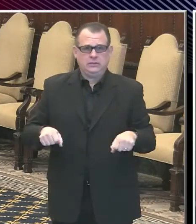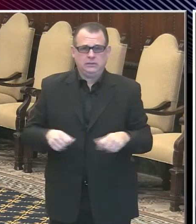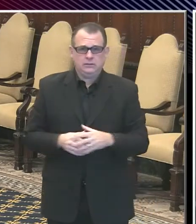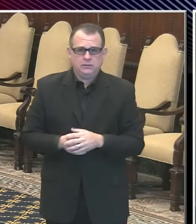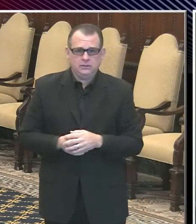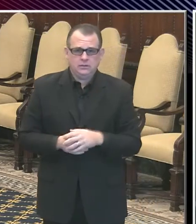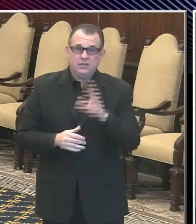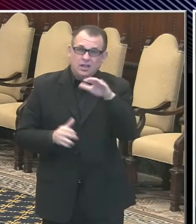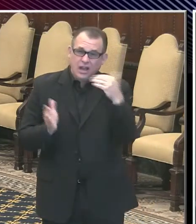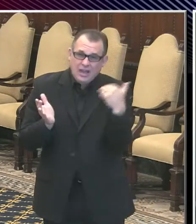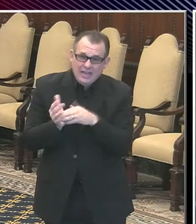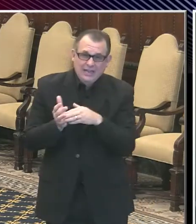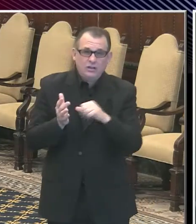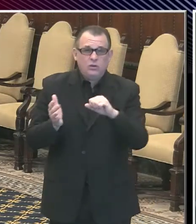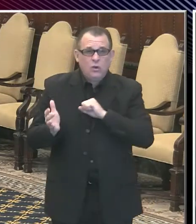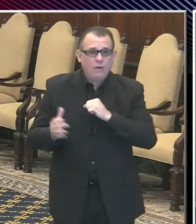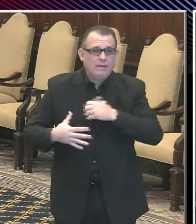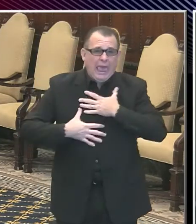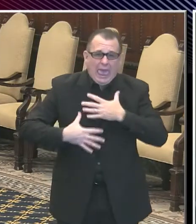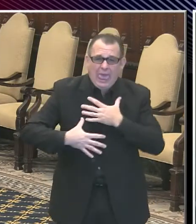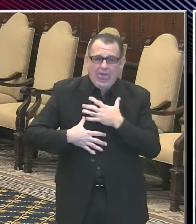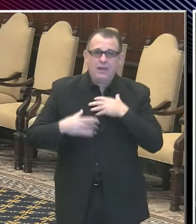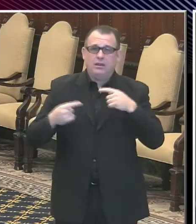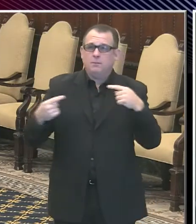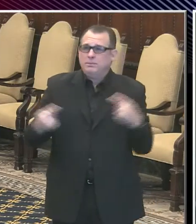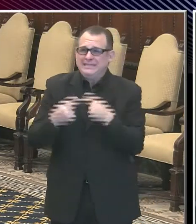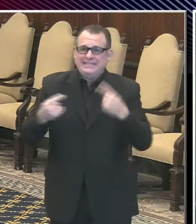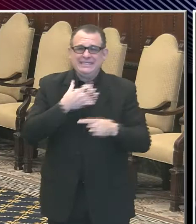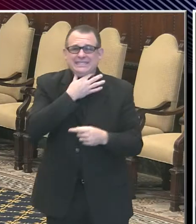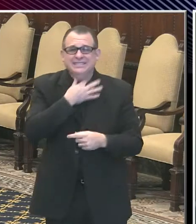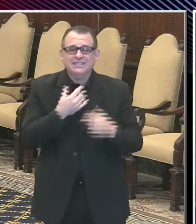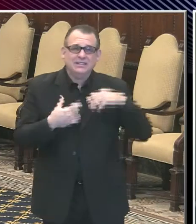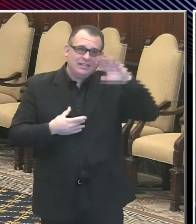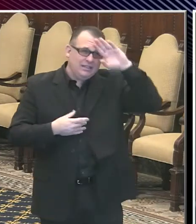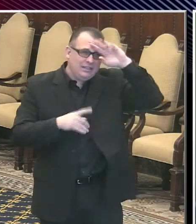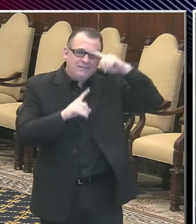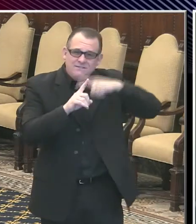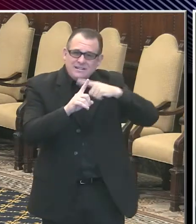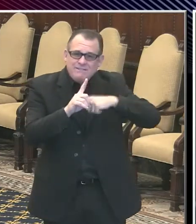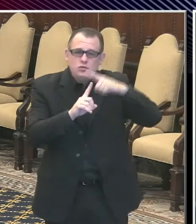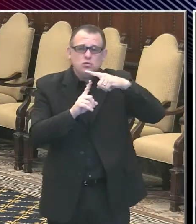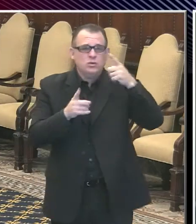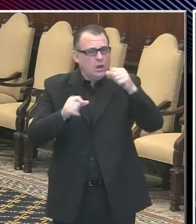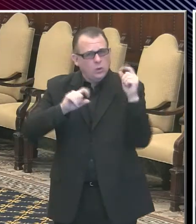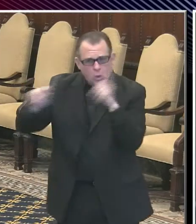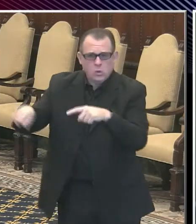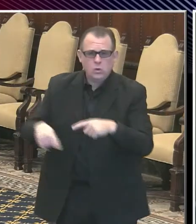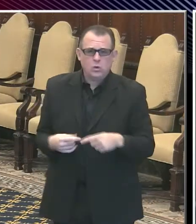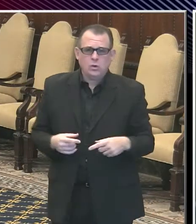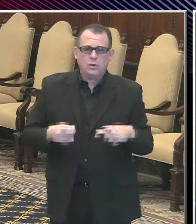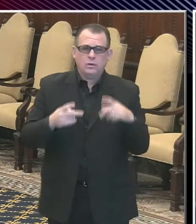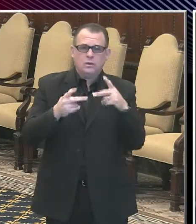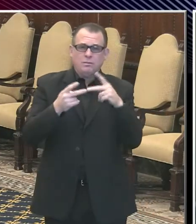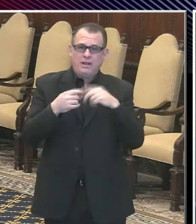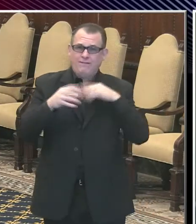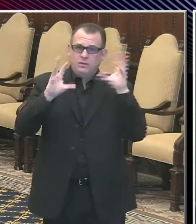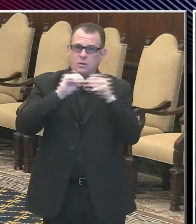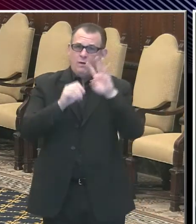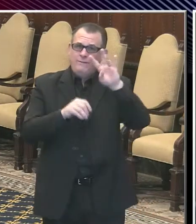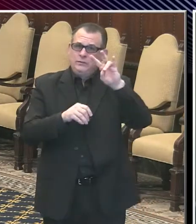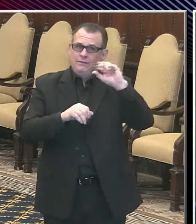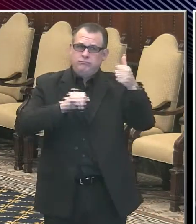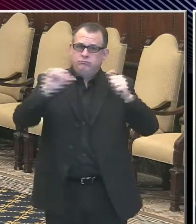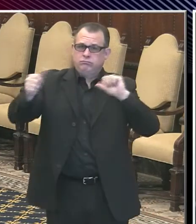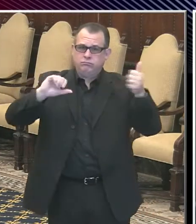shortness of breath or a sore throat or fever, come in and get a test. There are 47 sites that you can learn about on our website,